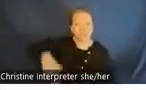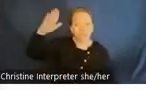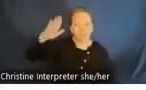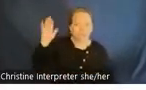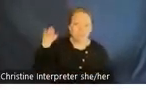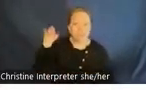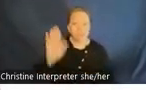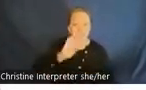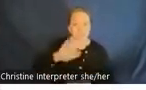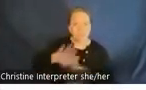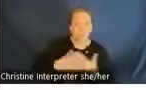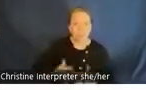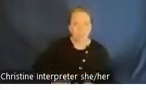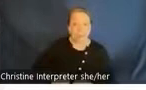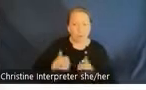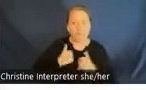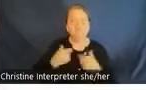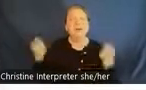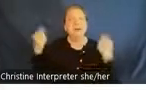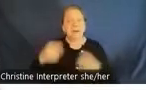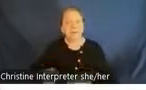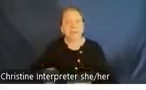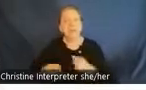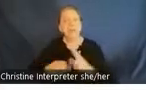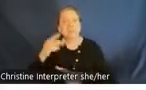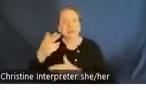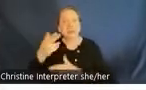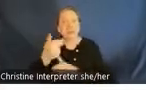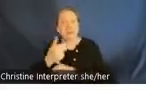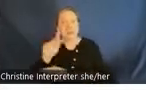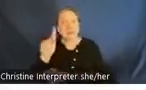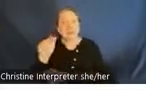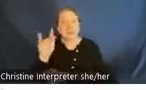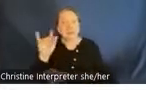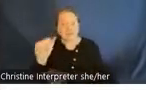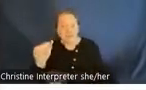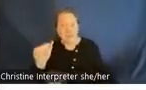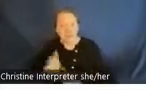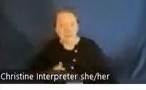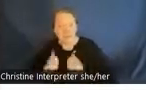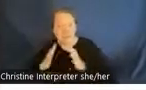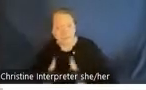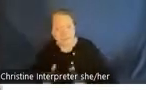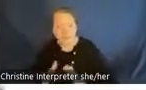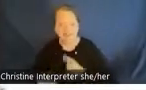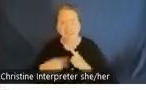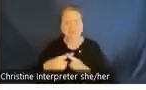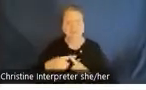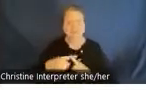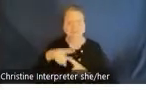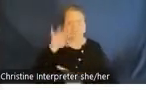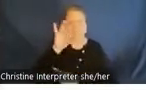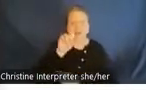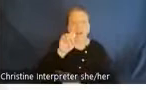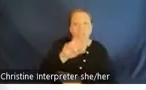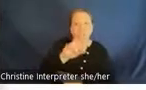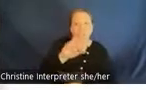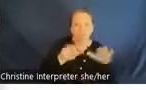I was a Katrina survivor. I was a foster child, and eventually I was orphanized.